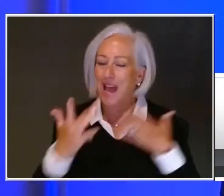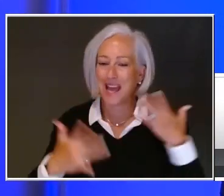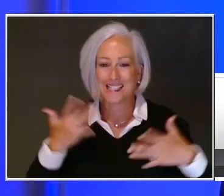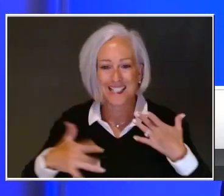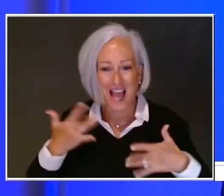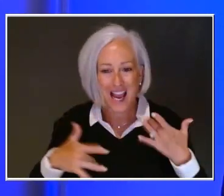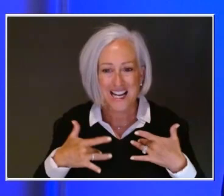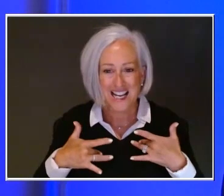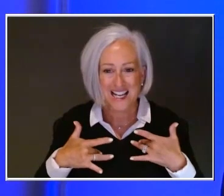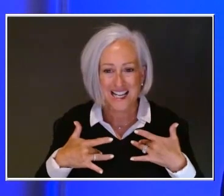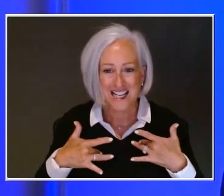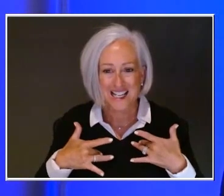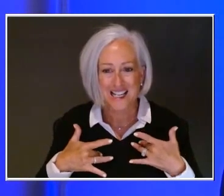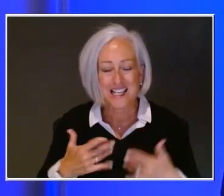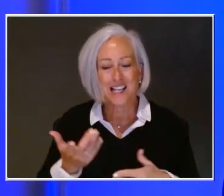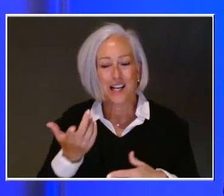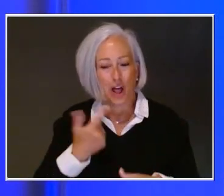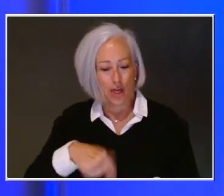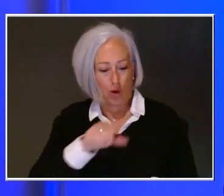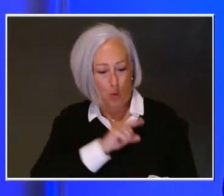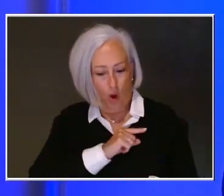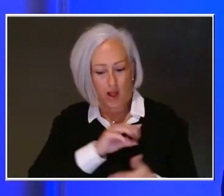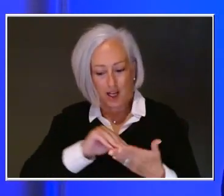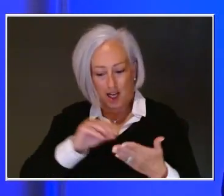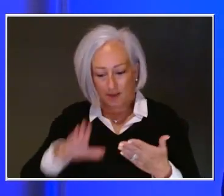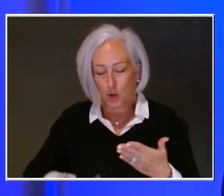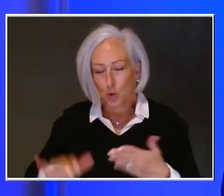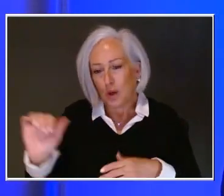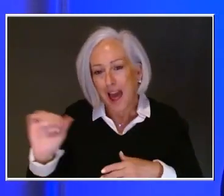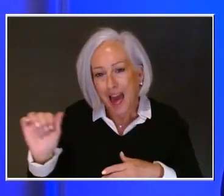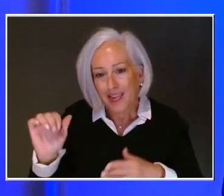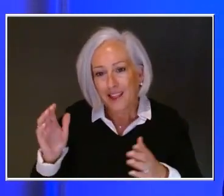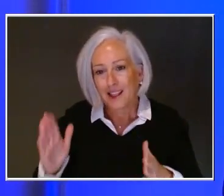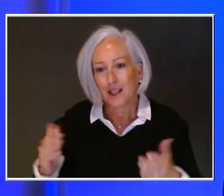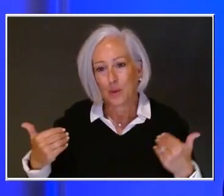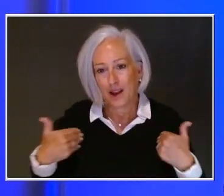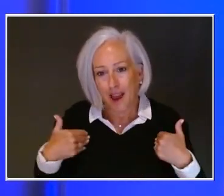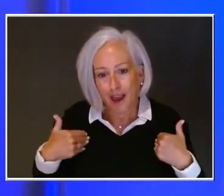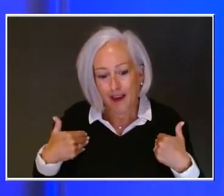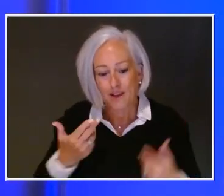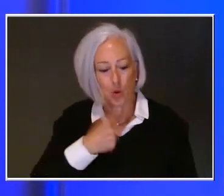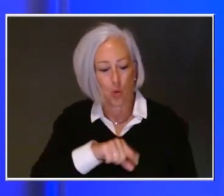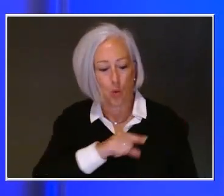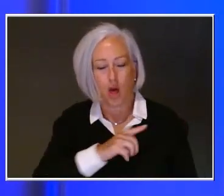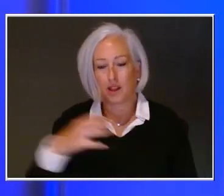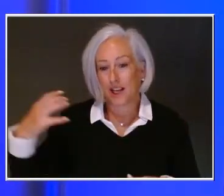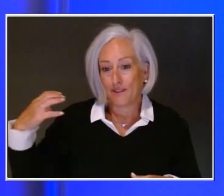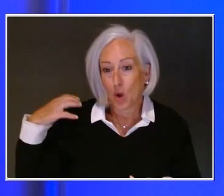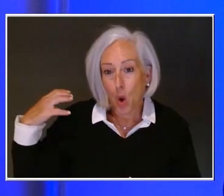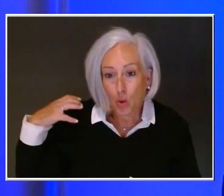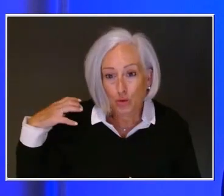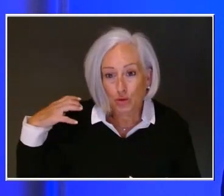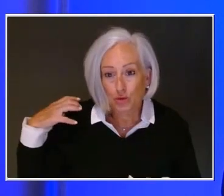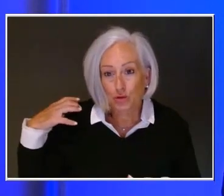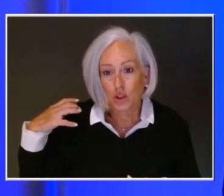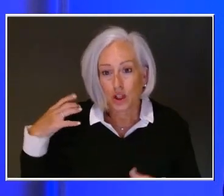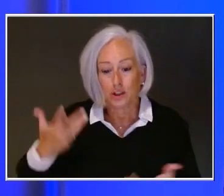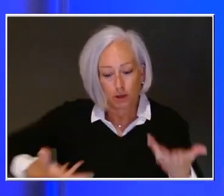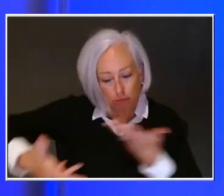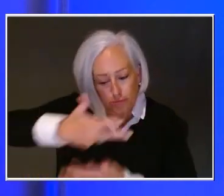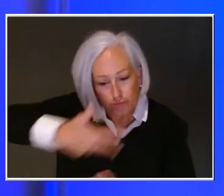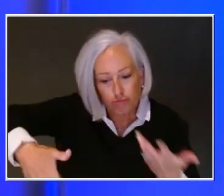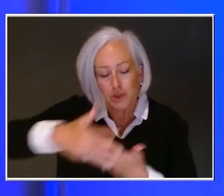the quality of the student athletes, the quality of the coaches to be around